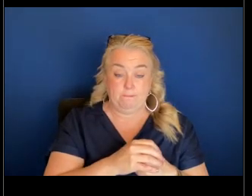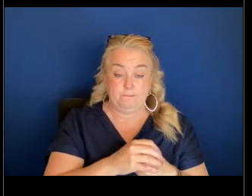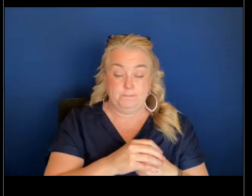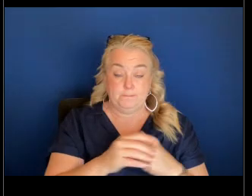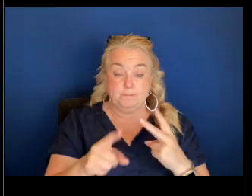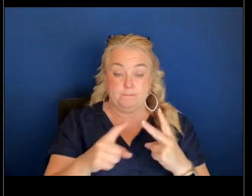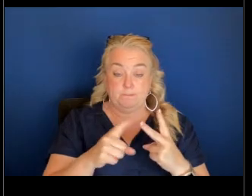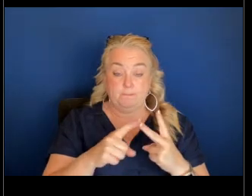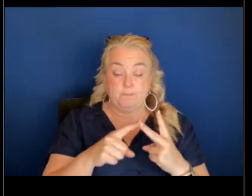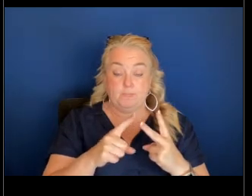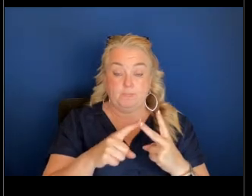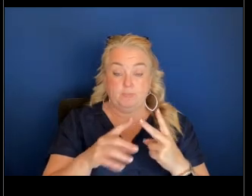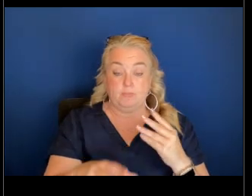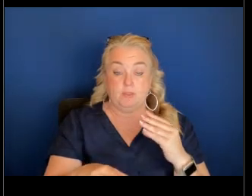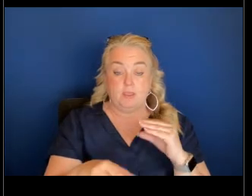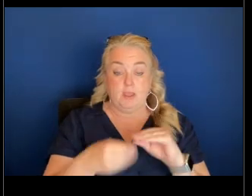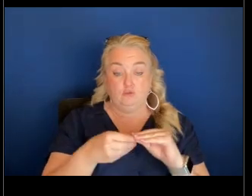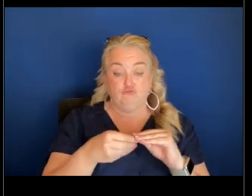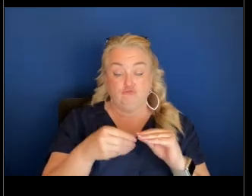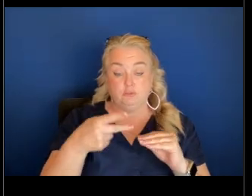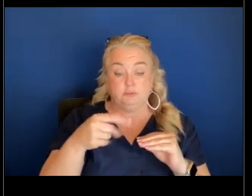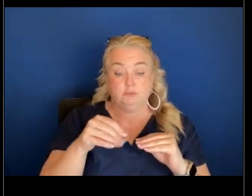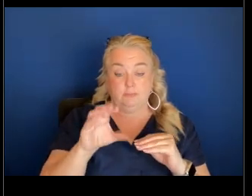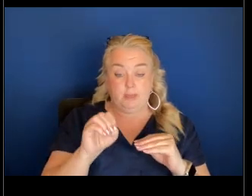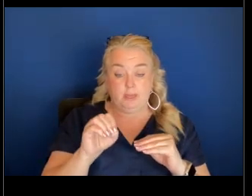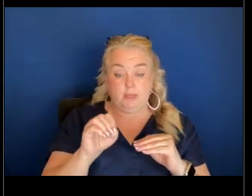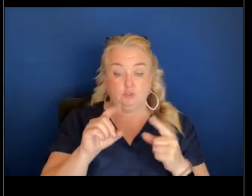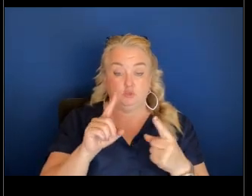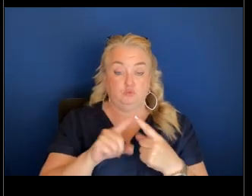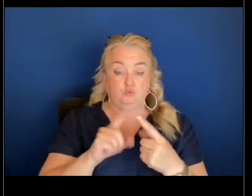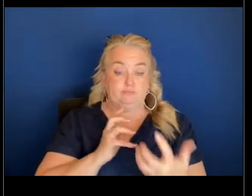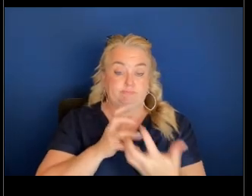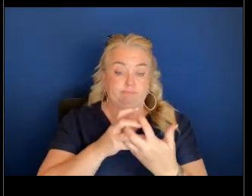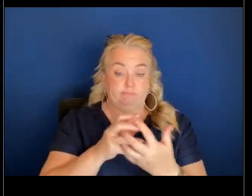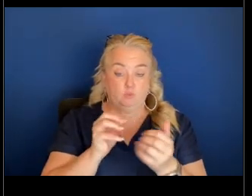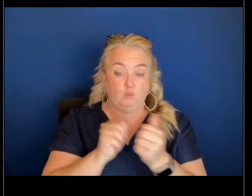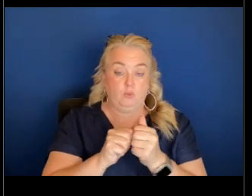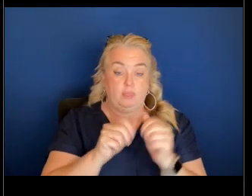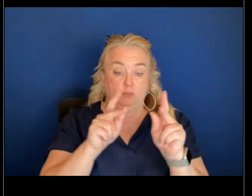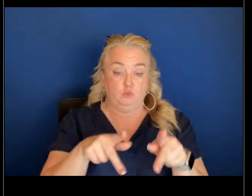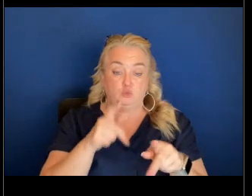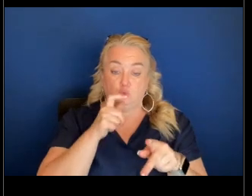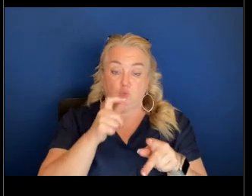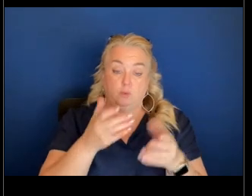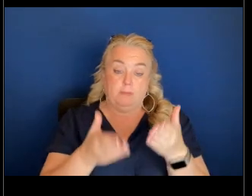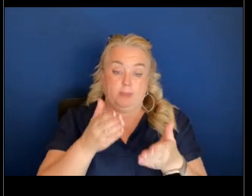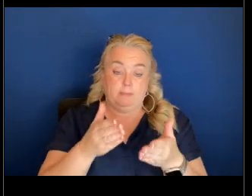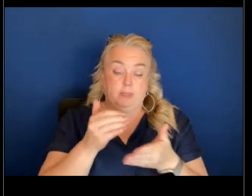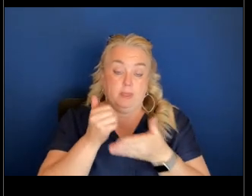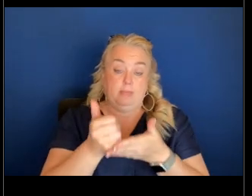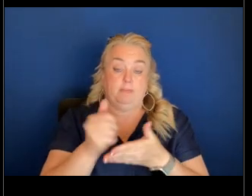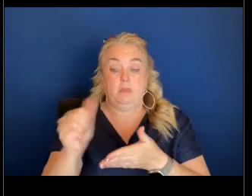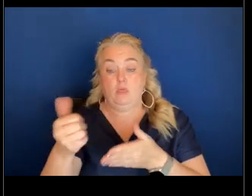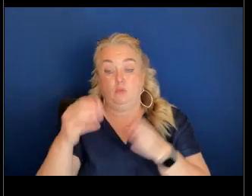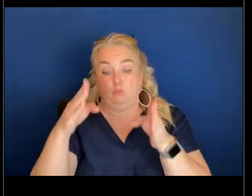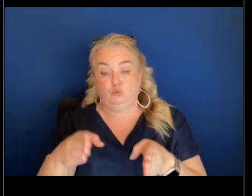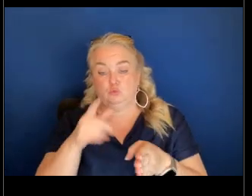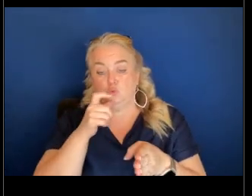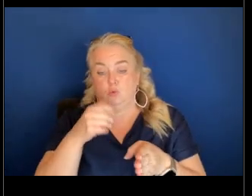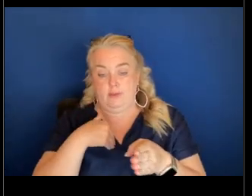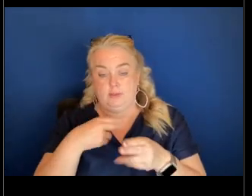And the second, the extra space to accommodate a person who may be assisting a person who has